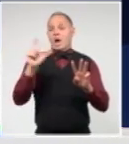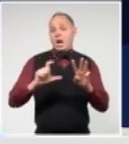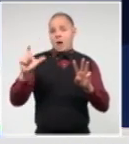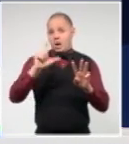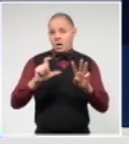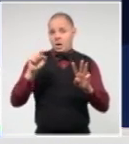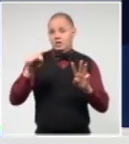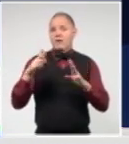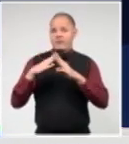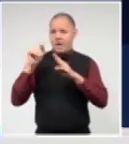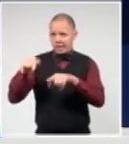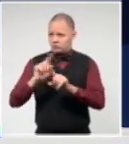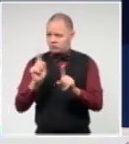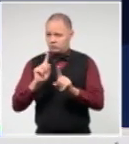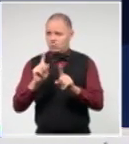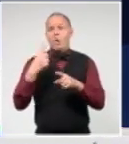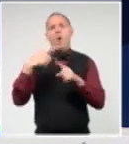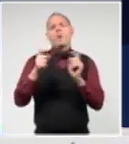to closely monitored.